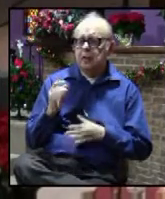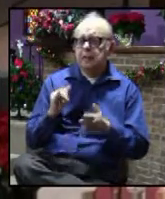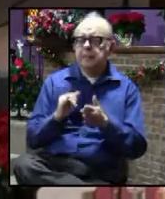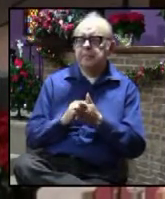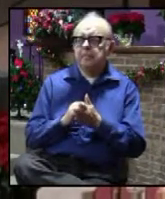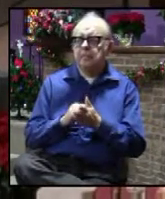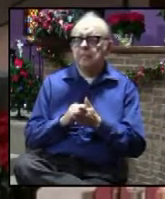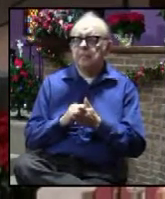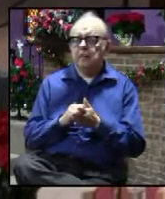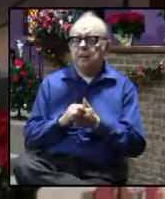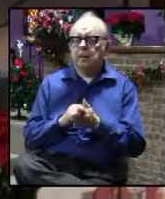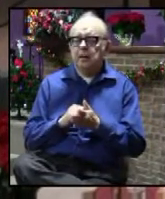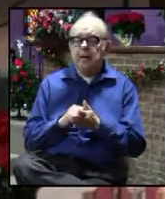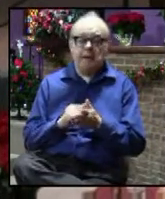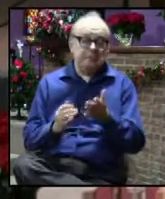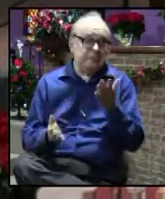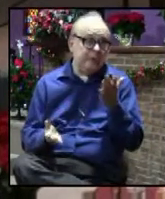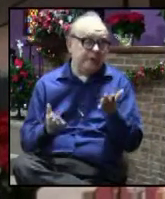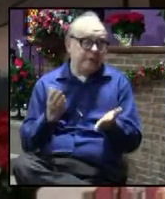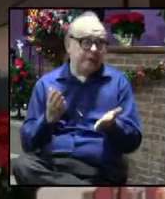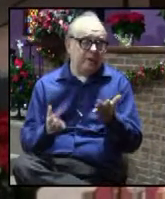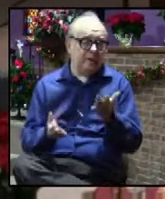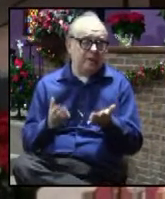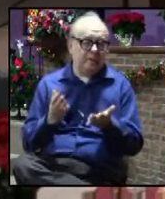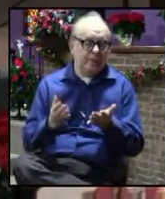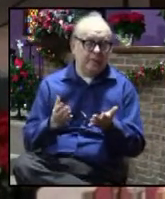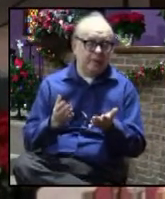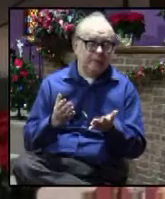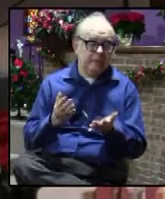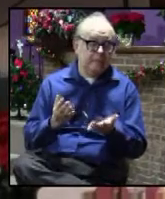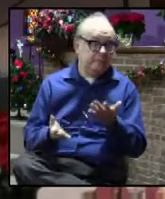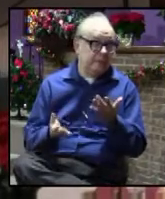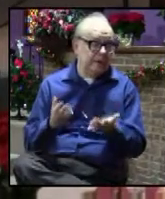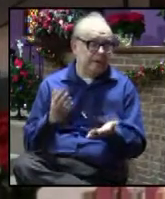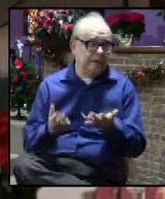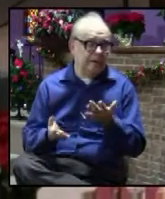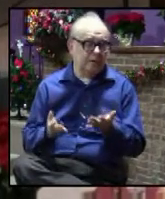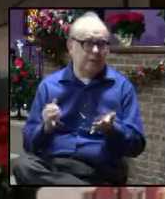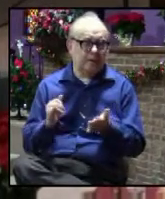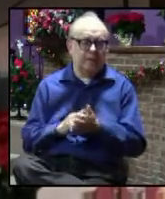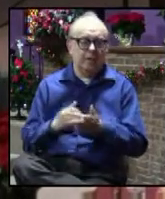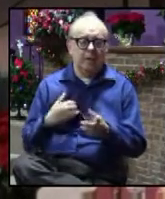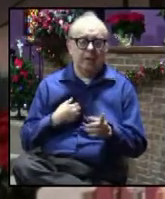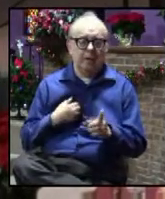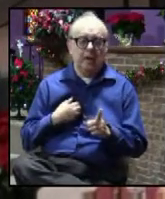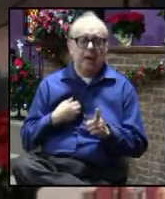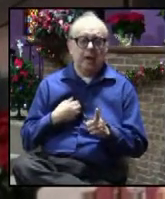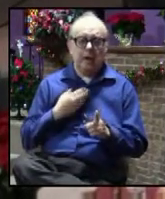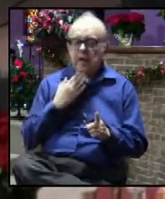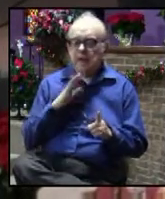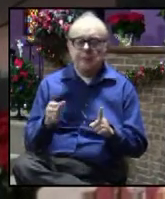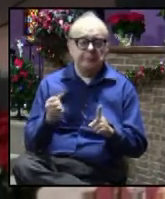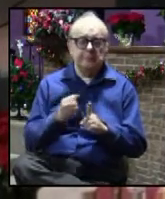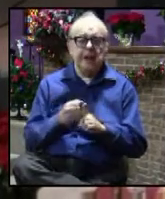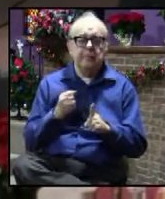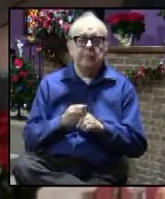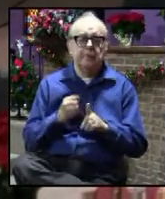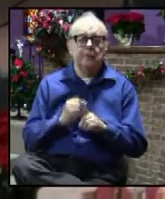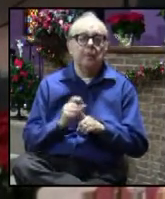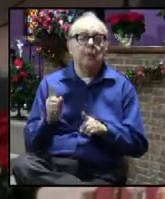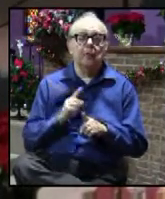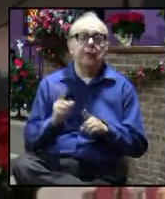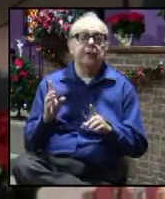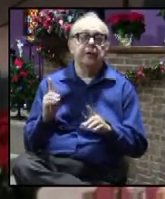that maybe, just maybe, that you have a bad rhythm in your dating life.